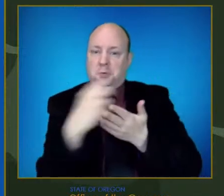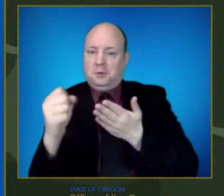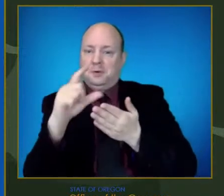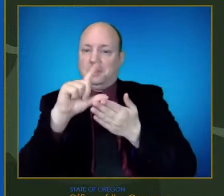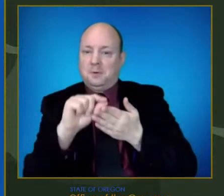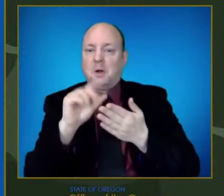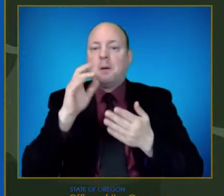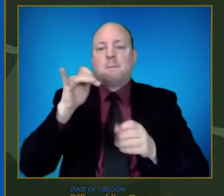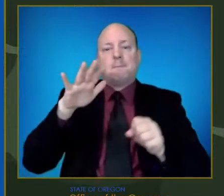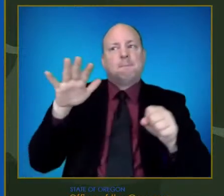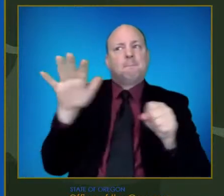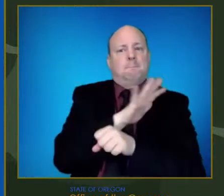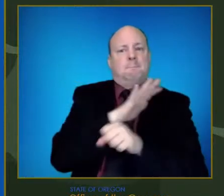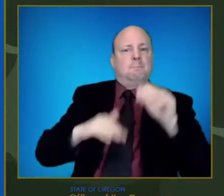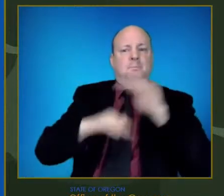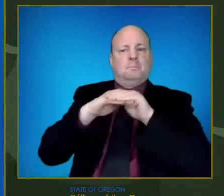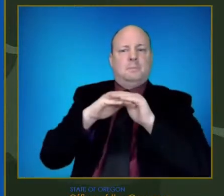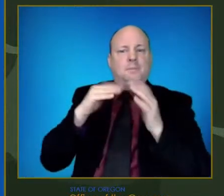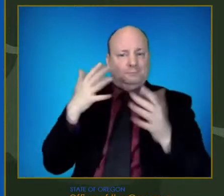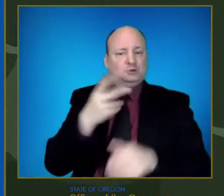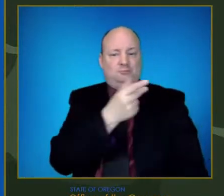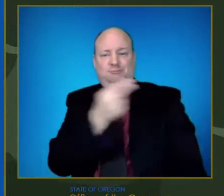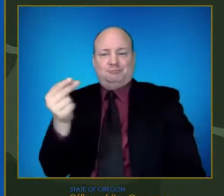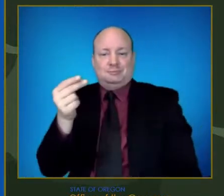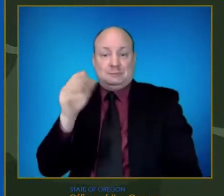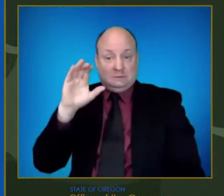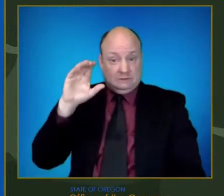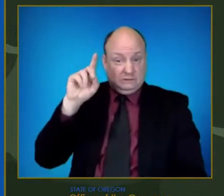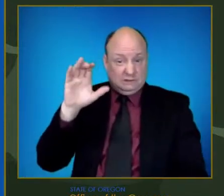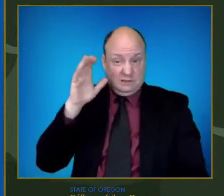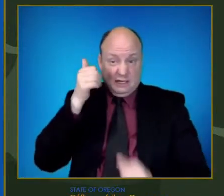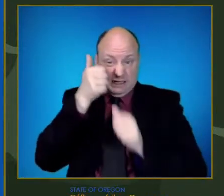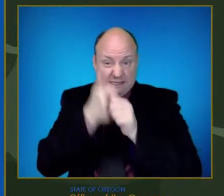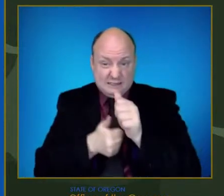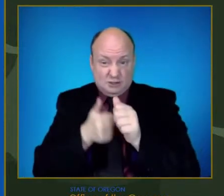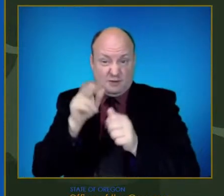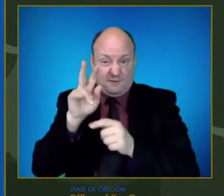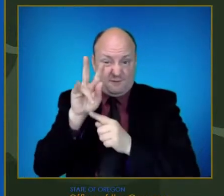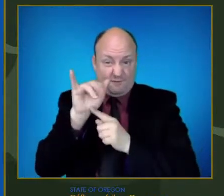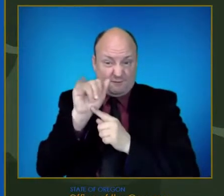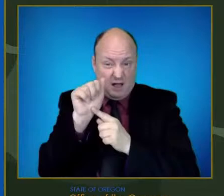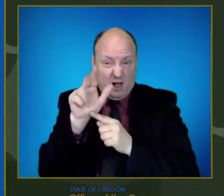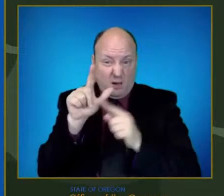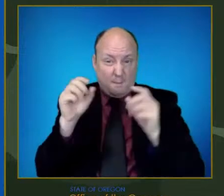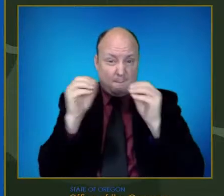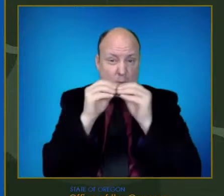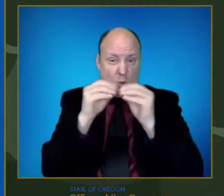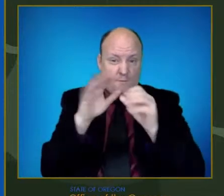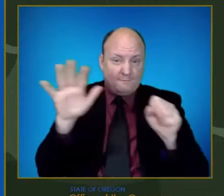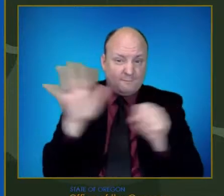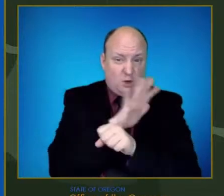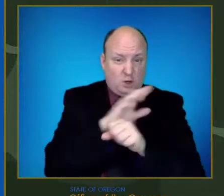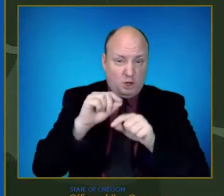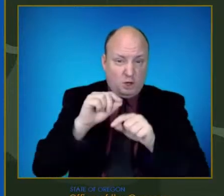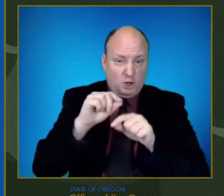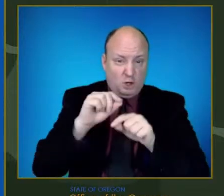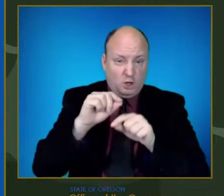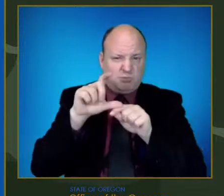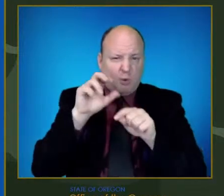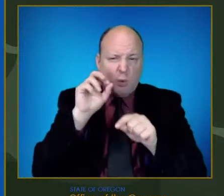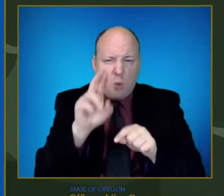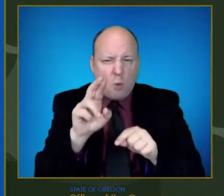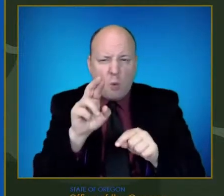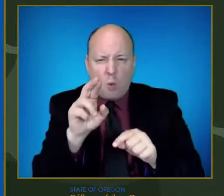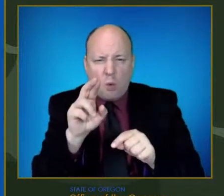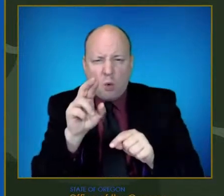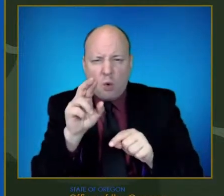asking Moderna to put more vaccine in vials, or is this reflecting the amount of doses that are